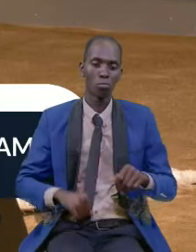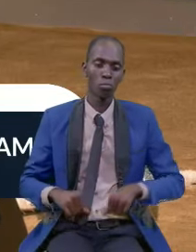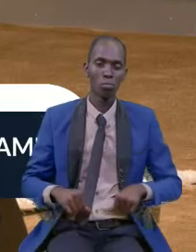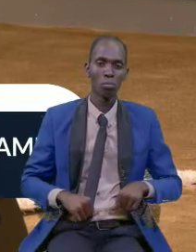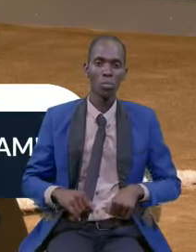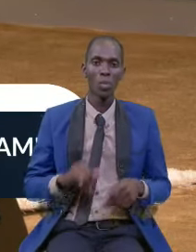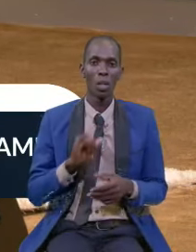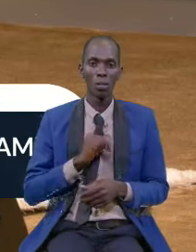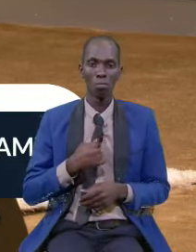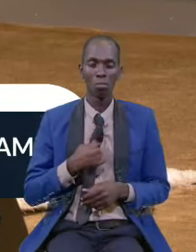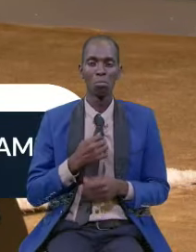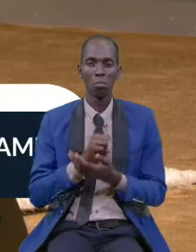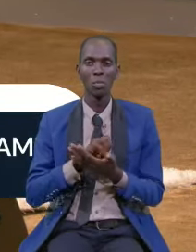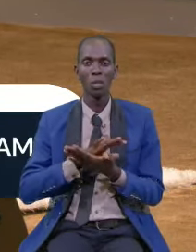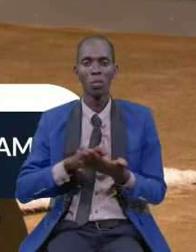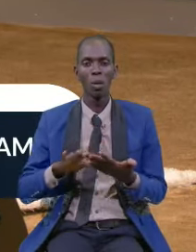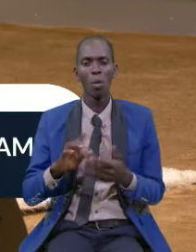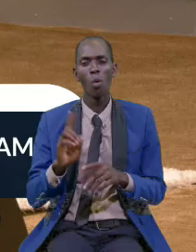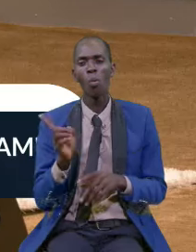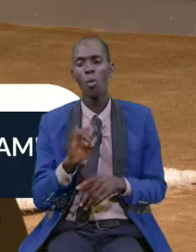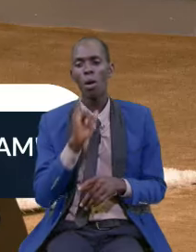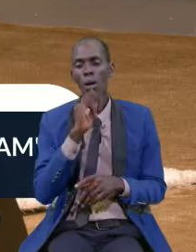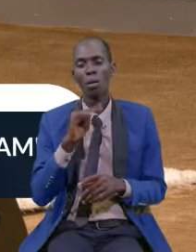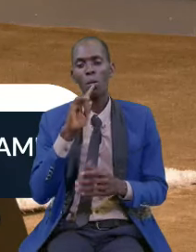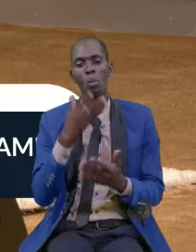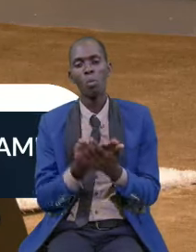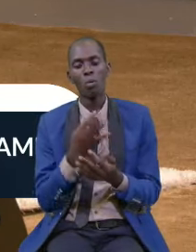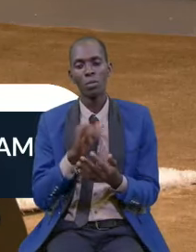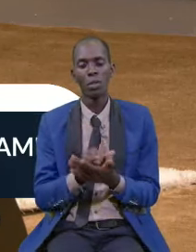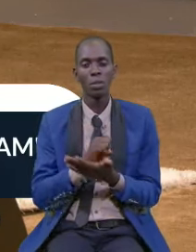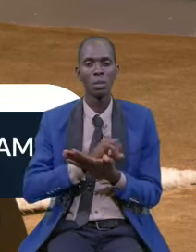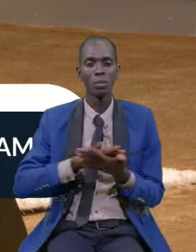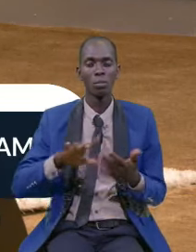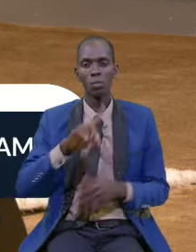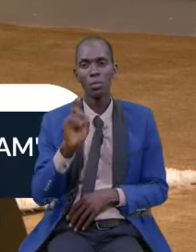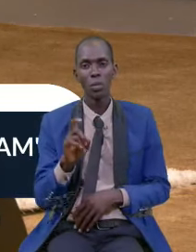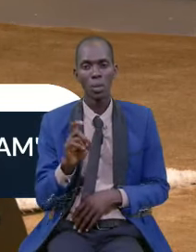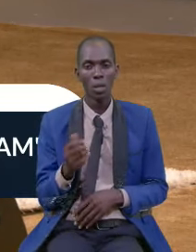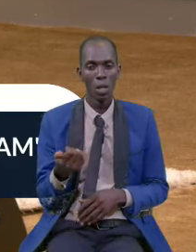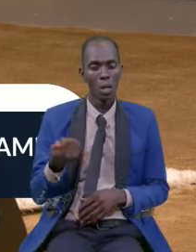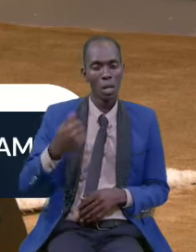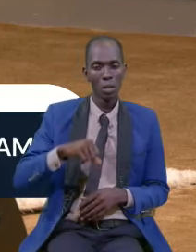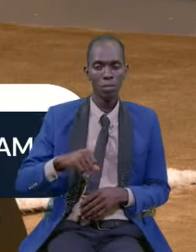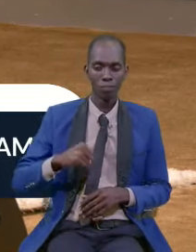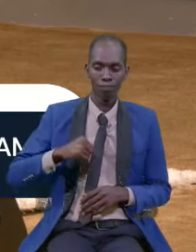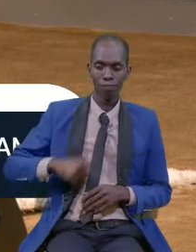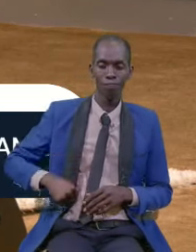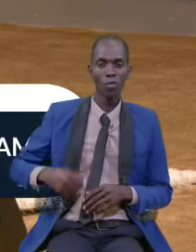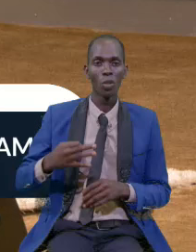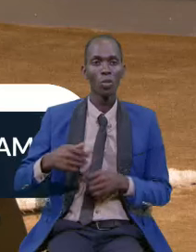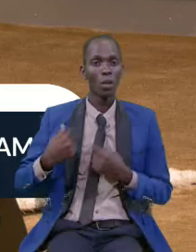sanctified. What is the proof of that sanctification? Any circumcision of heart, where is the